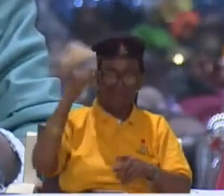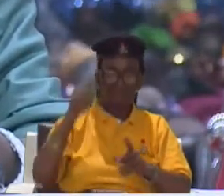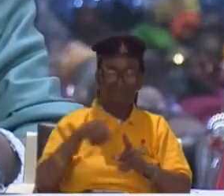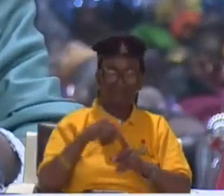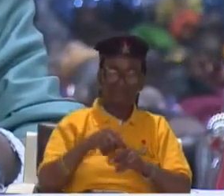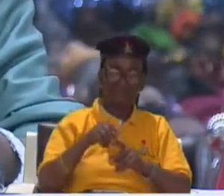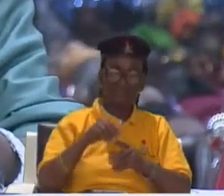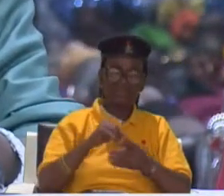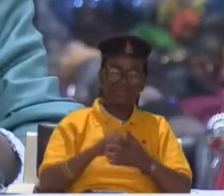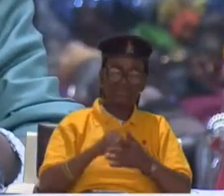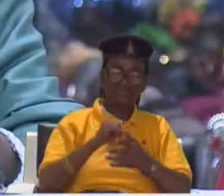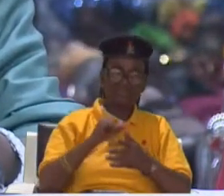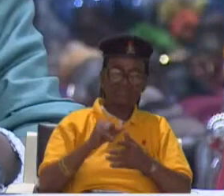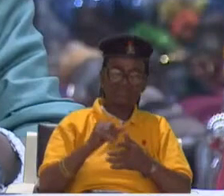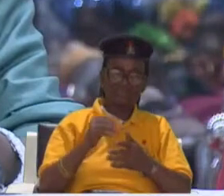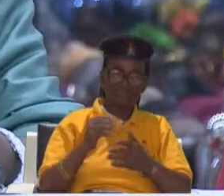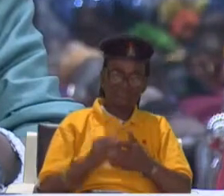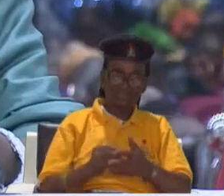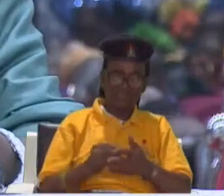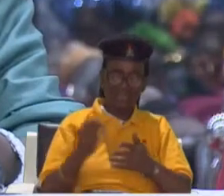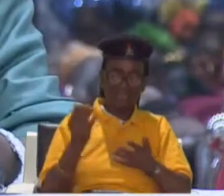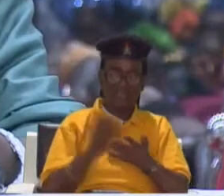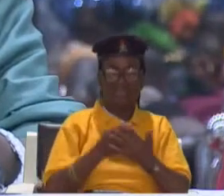it is dark,